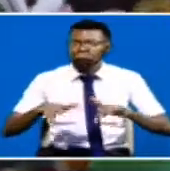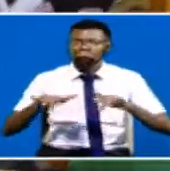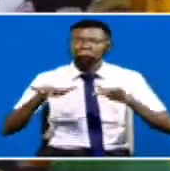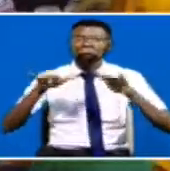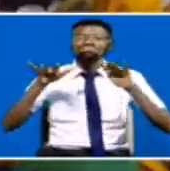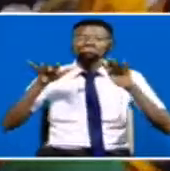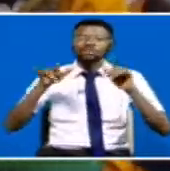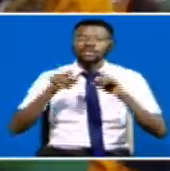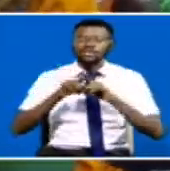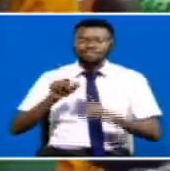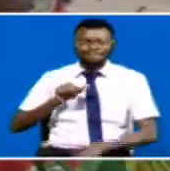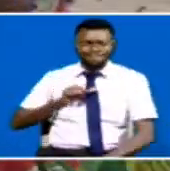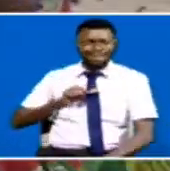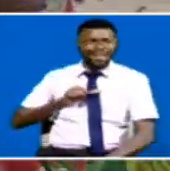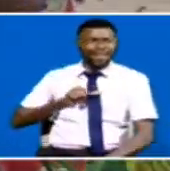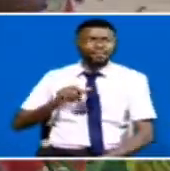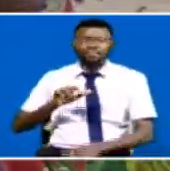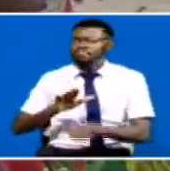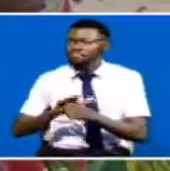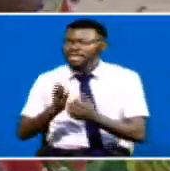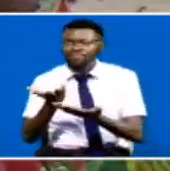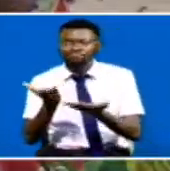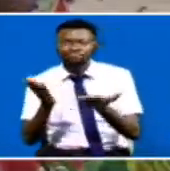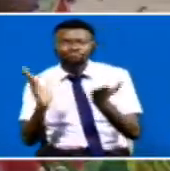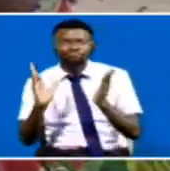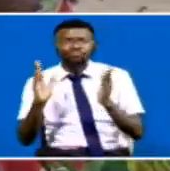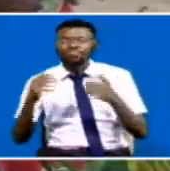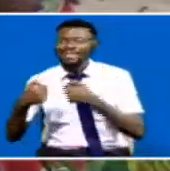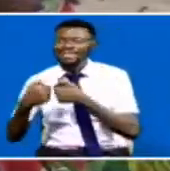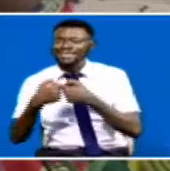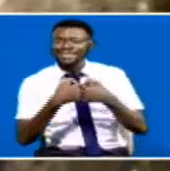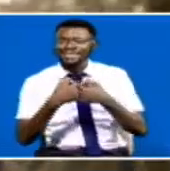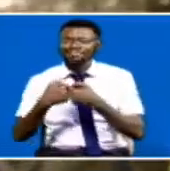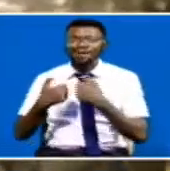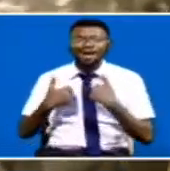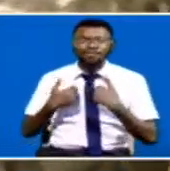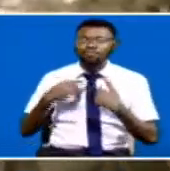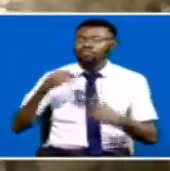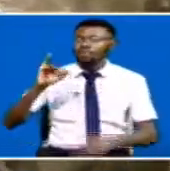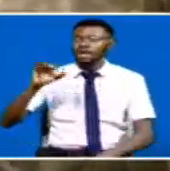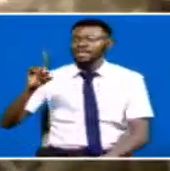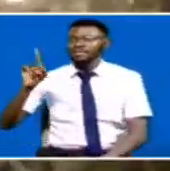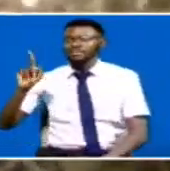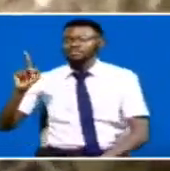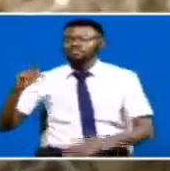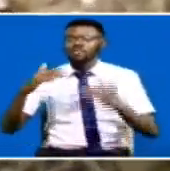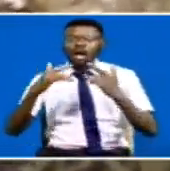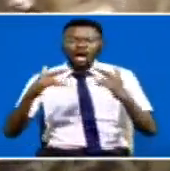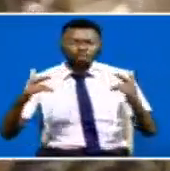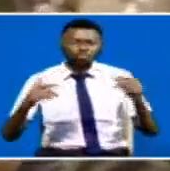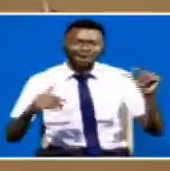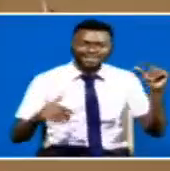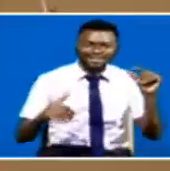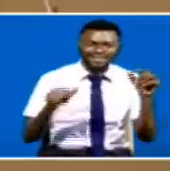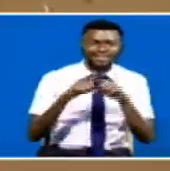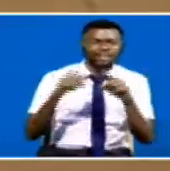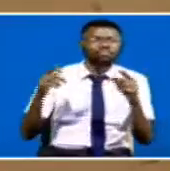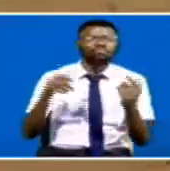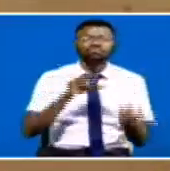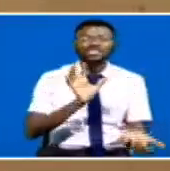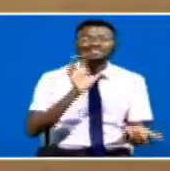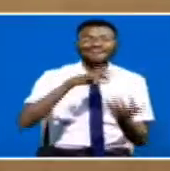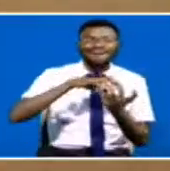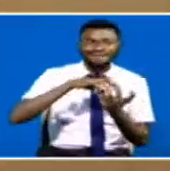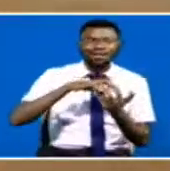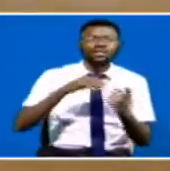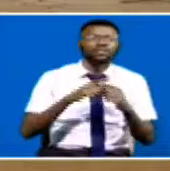of teenage girls face unique challenges in the crowded IDP camps of Garissa and Tana River counties. Menstrual